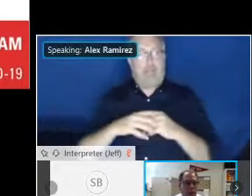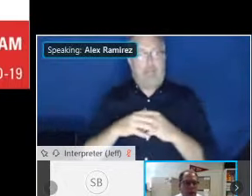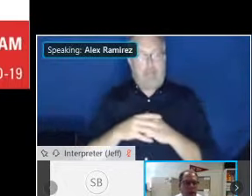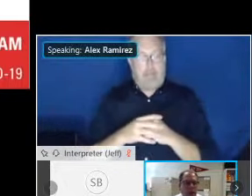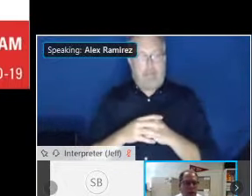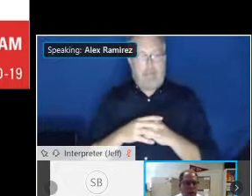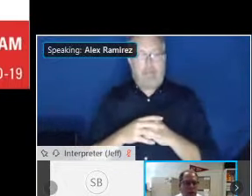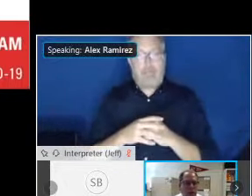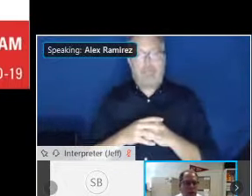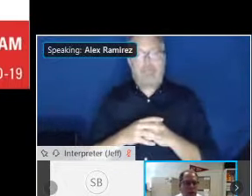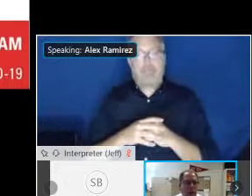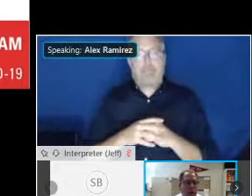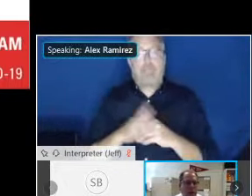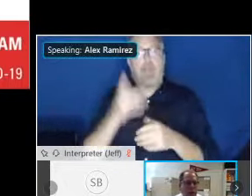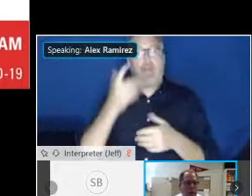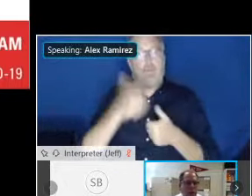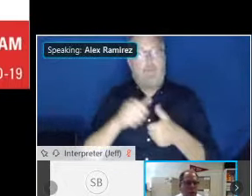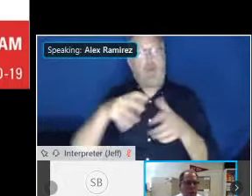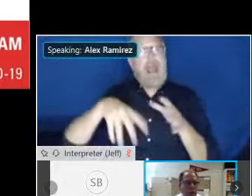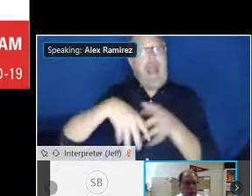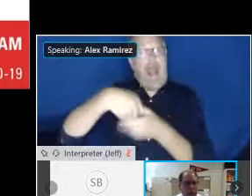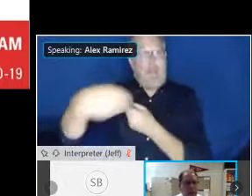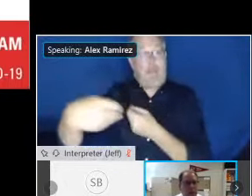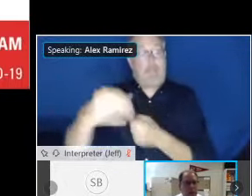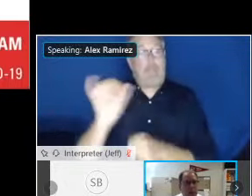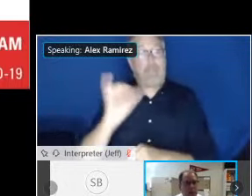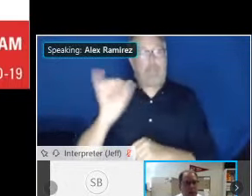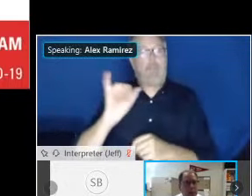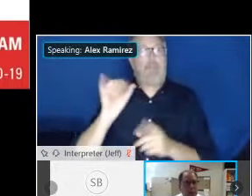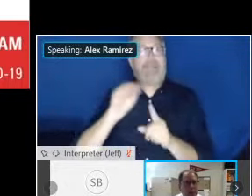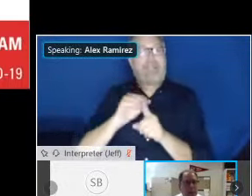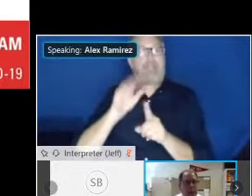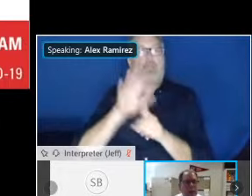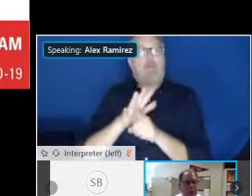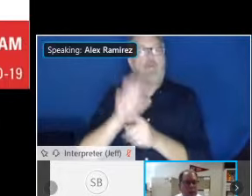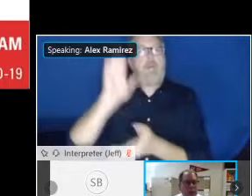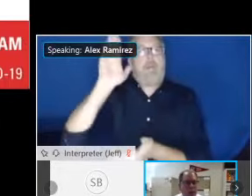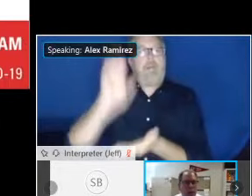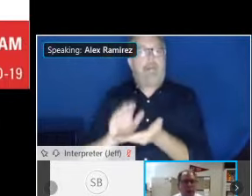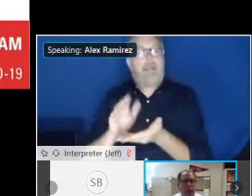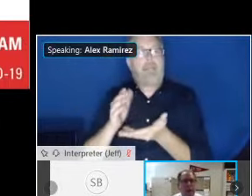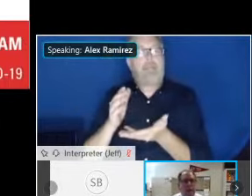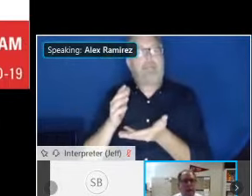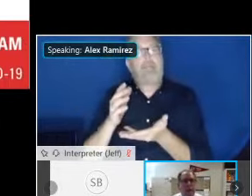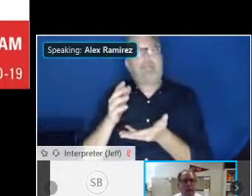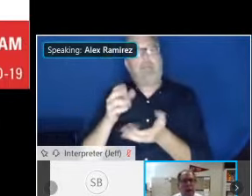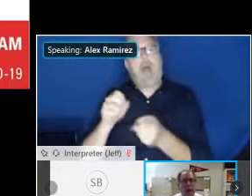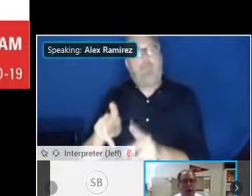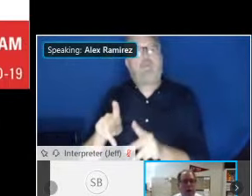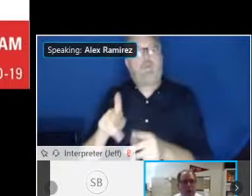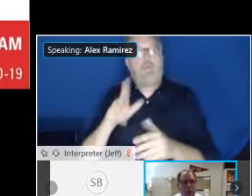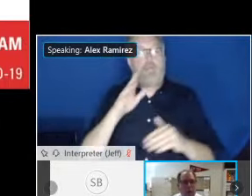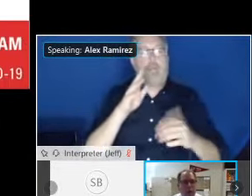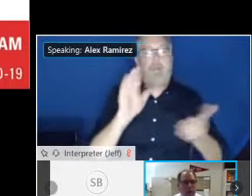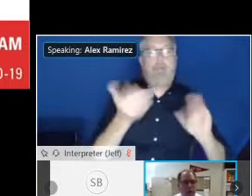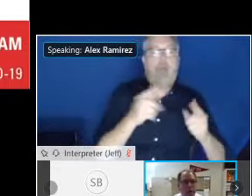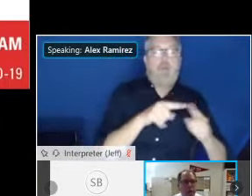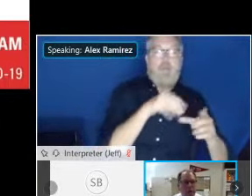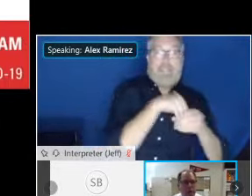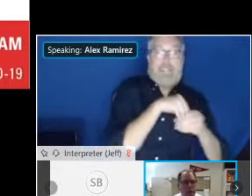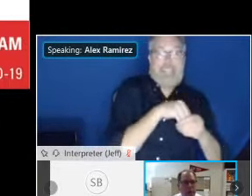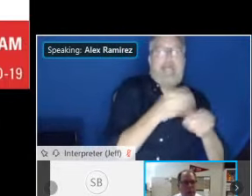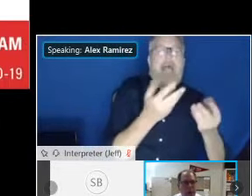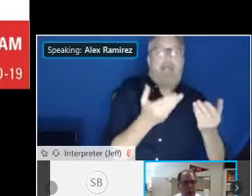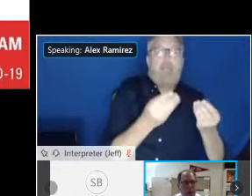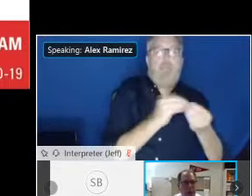just remember that outdoors, that exposure is significantly less than indoors, and therefore our